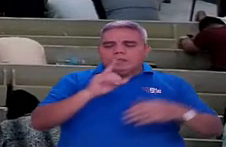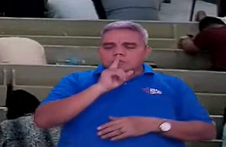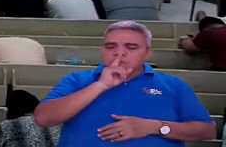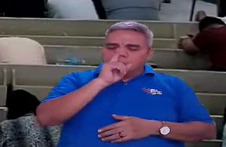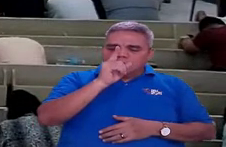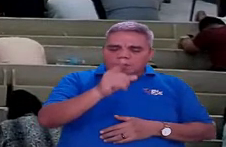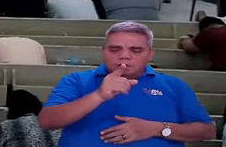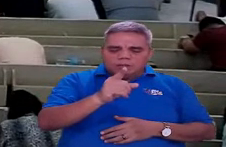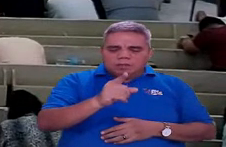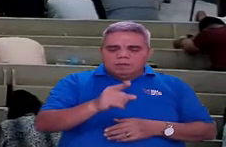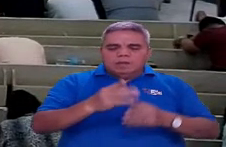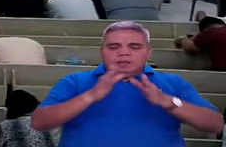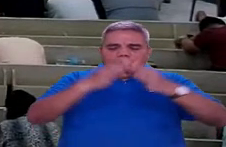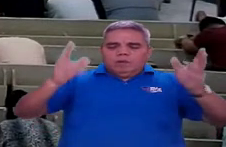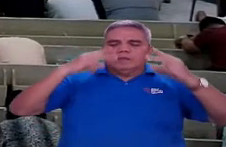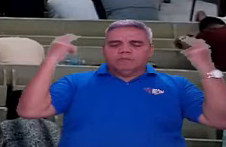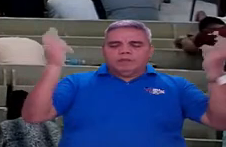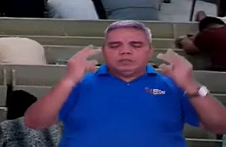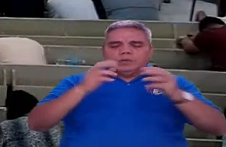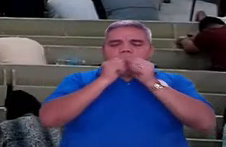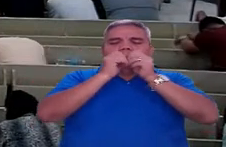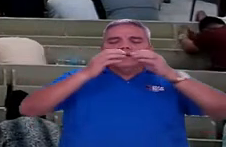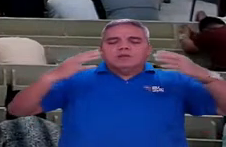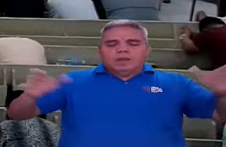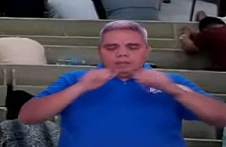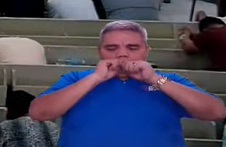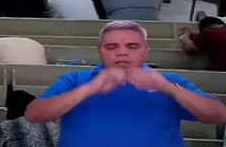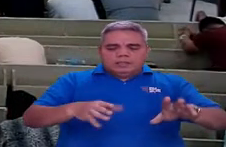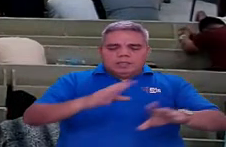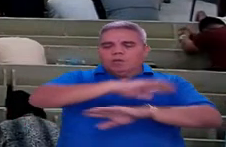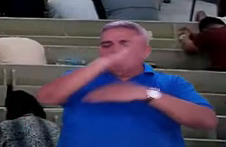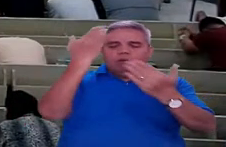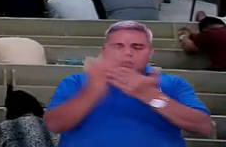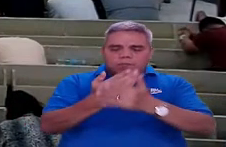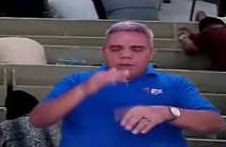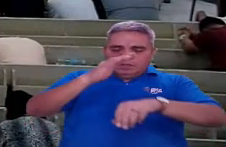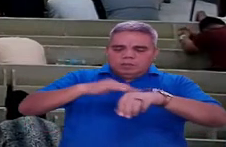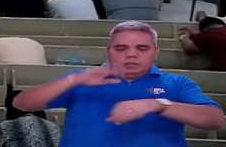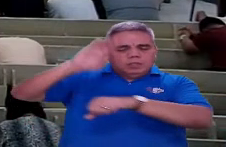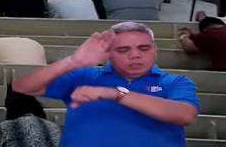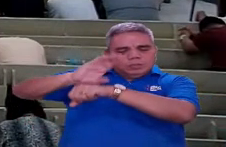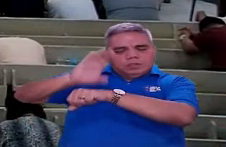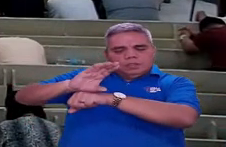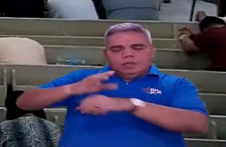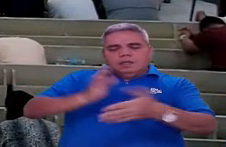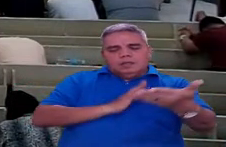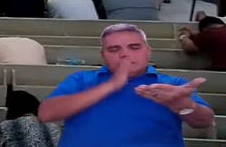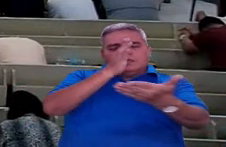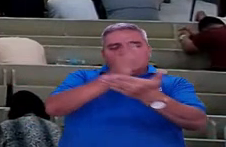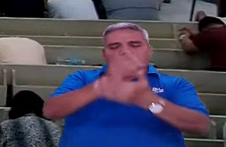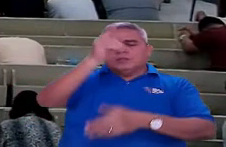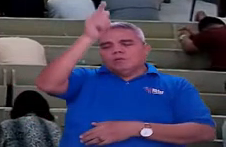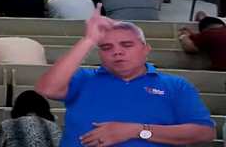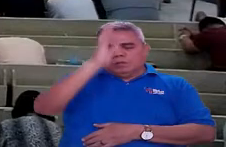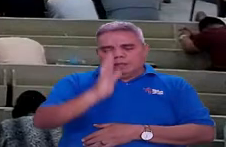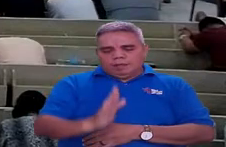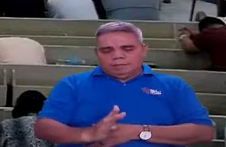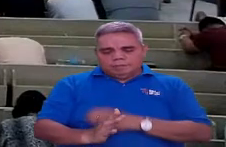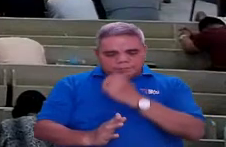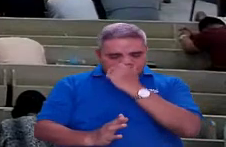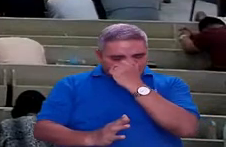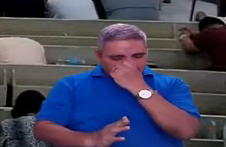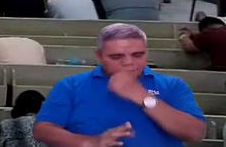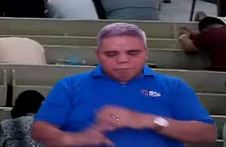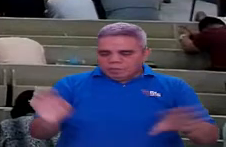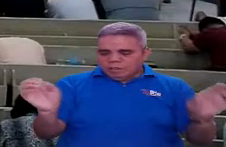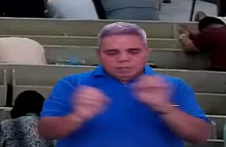breakthrough, great victory, great blessing fall upon our churches, the blessing that comes from you, O Lord God,